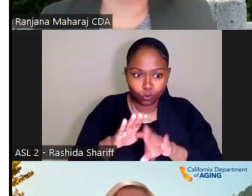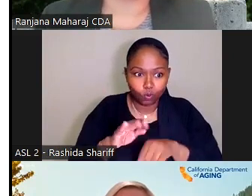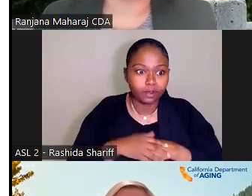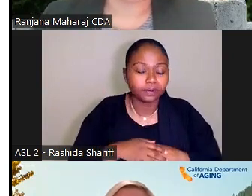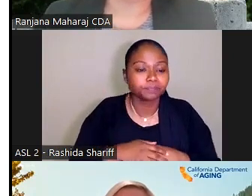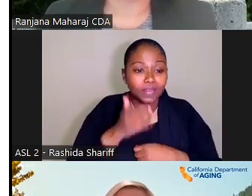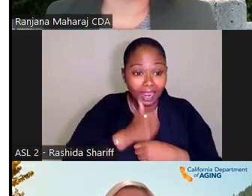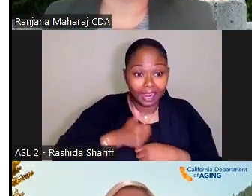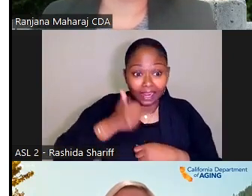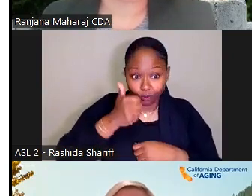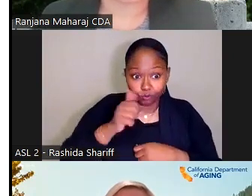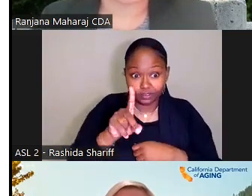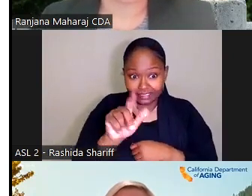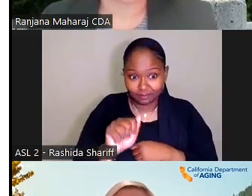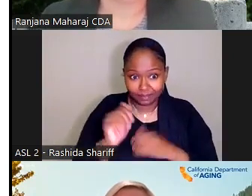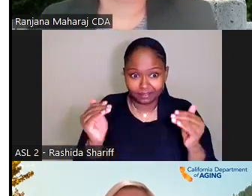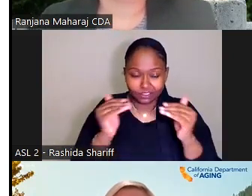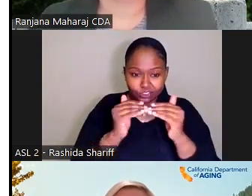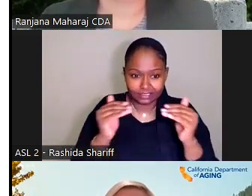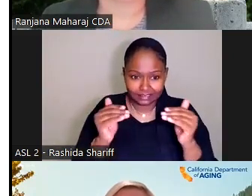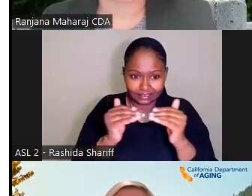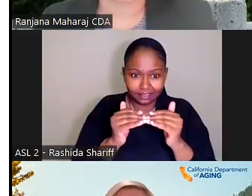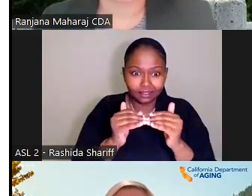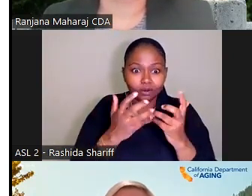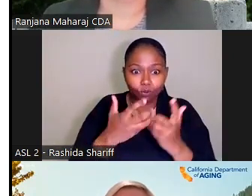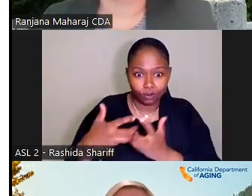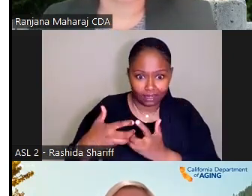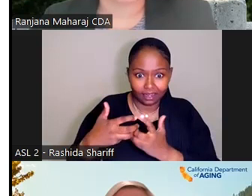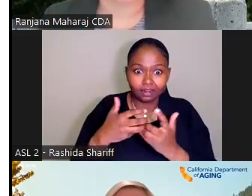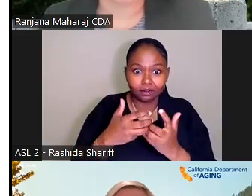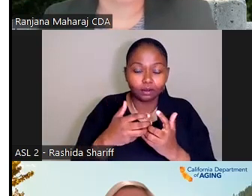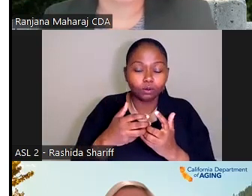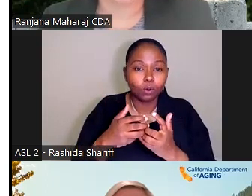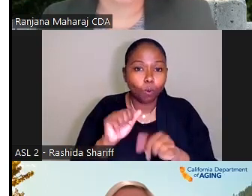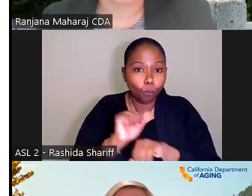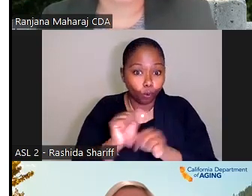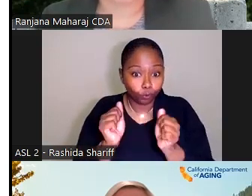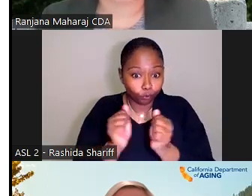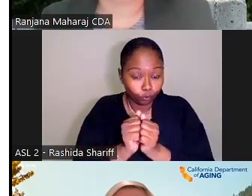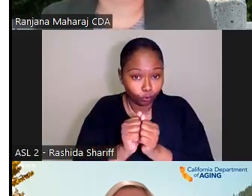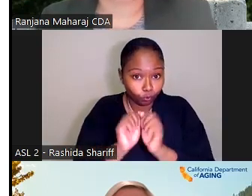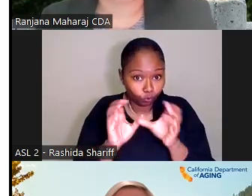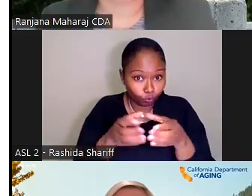expansion. Then we'll delve into our Elder and Disability Justice Coordinating Council work group updates,